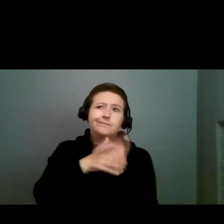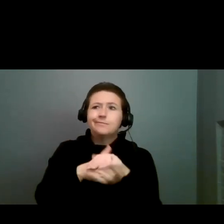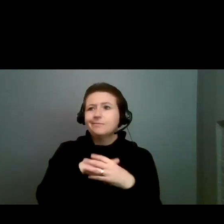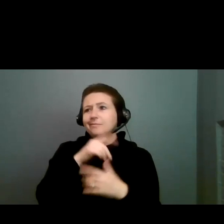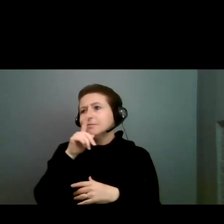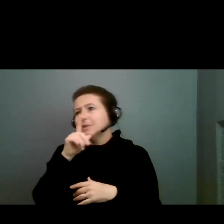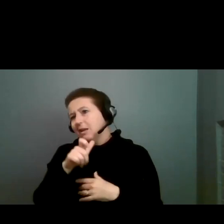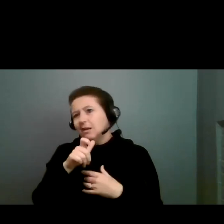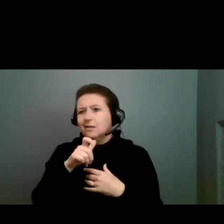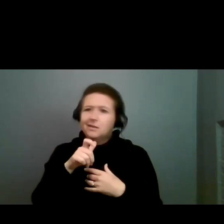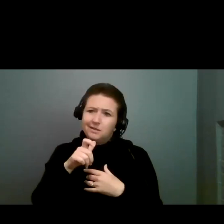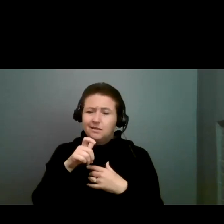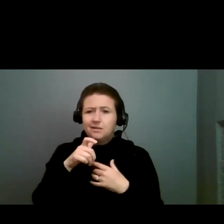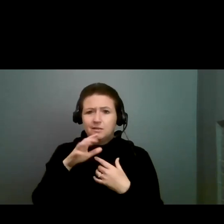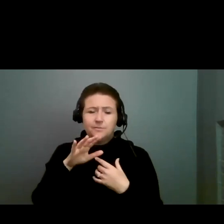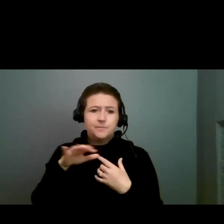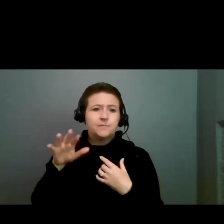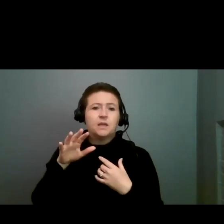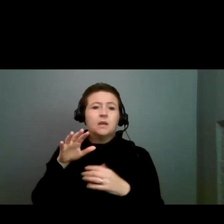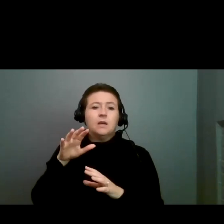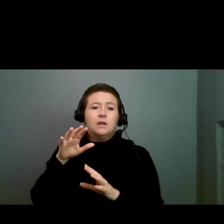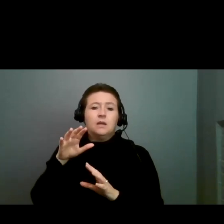and face shields and masks.